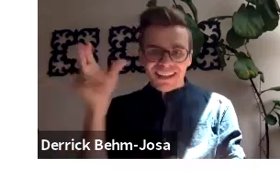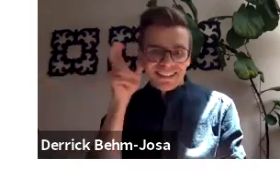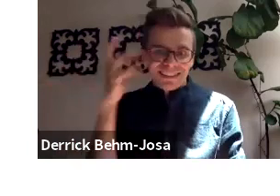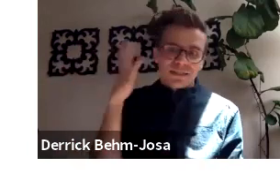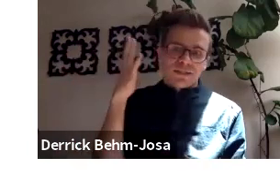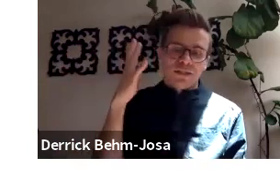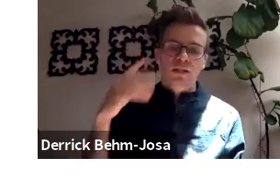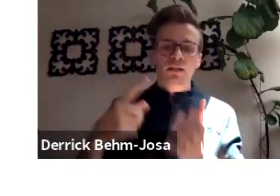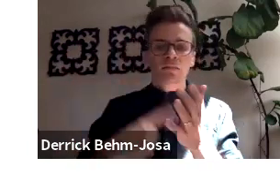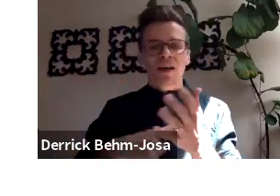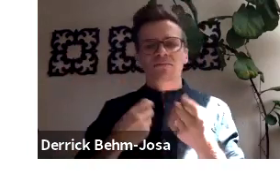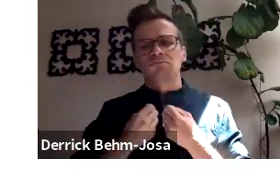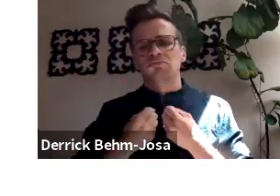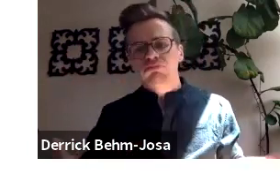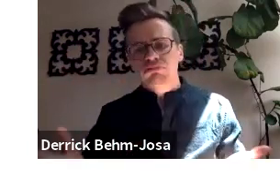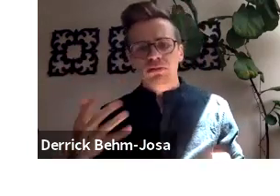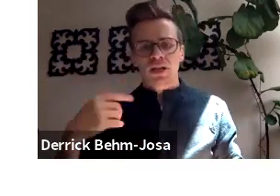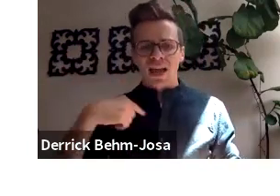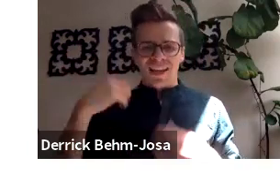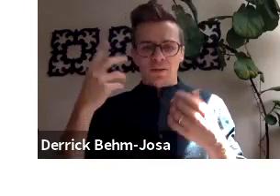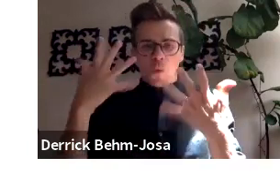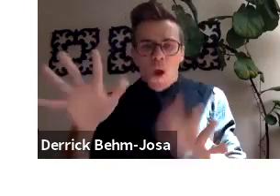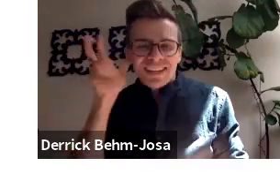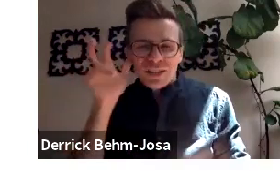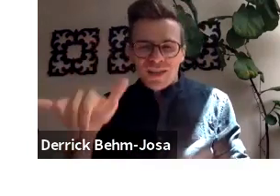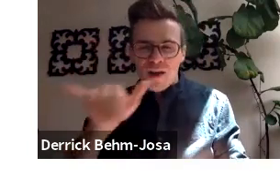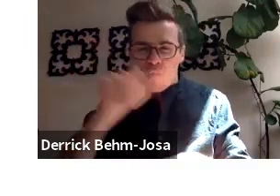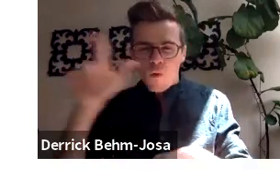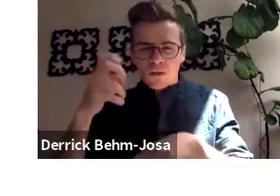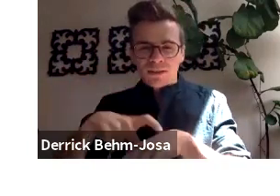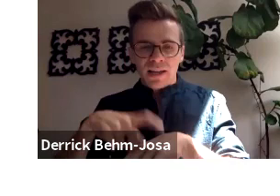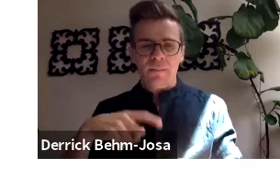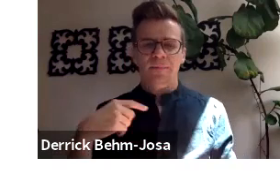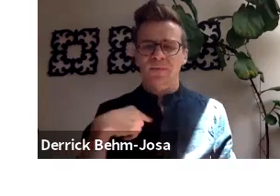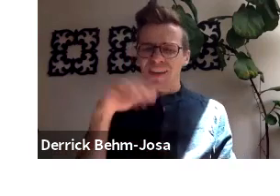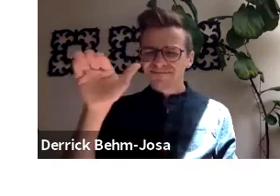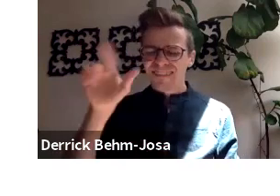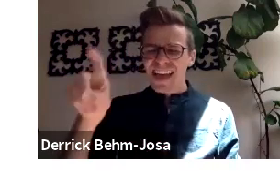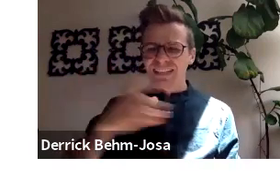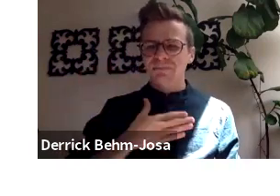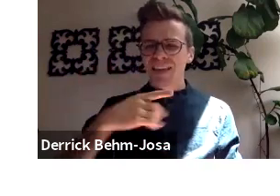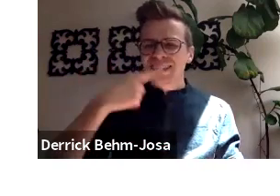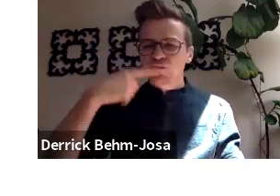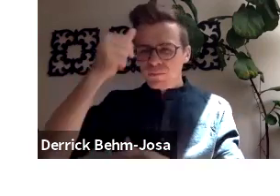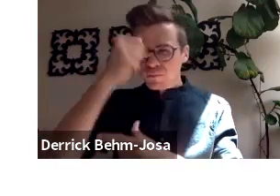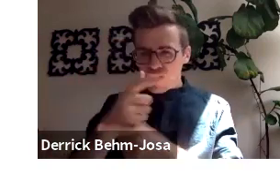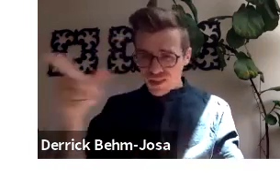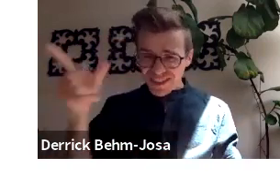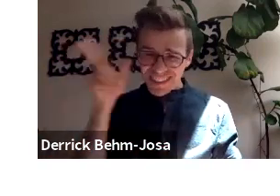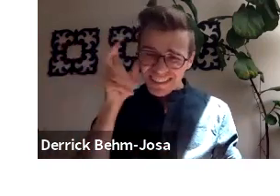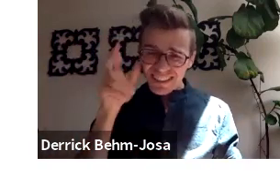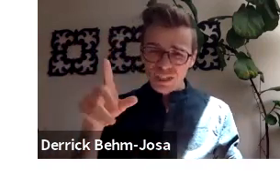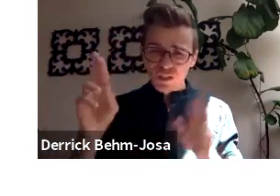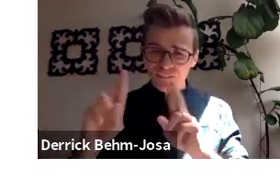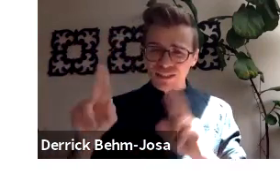out that sound. I can hear it humming constantly, and that wears me out sometimes. I don't want to hear that all of the time. And so I asked